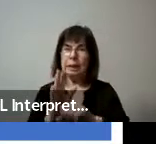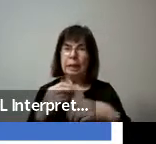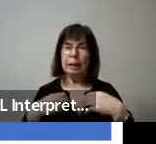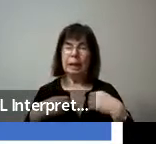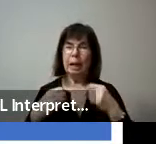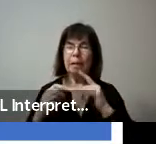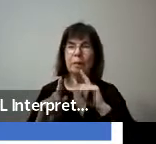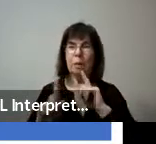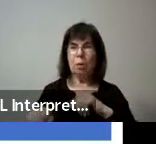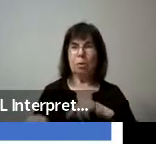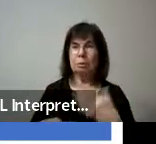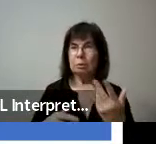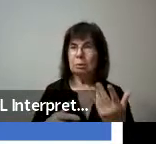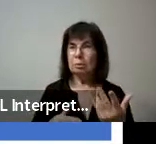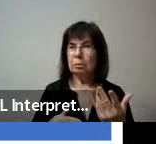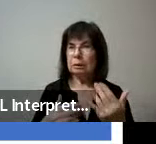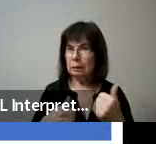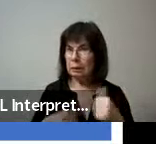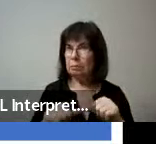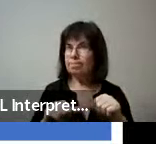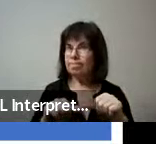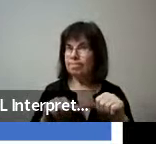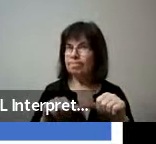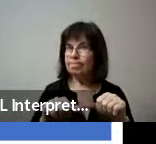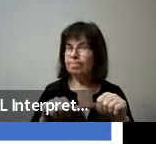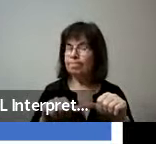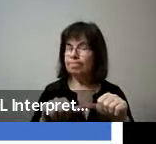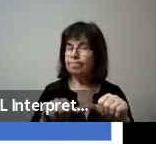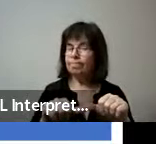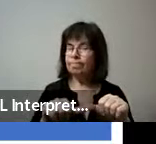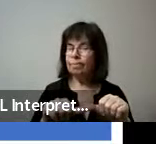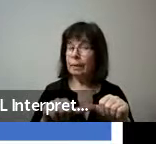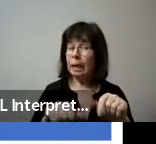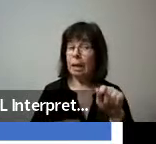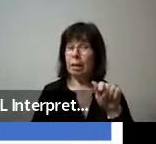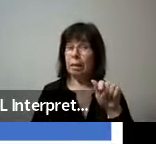still, and those are